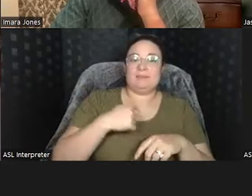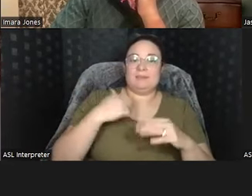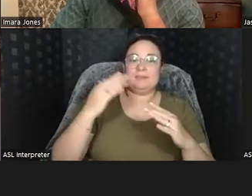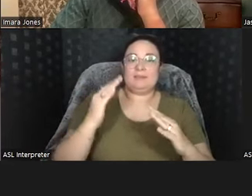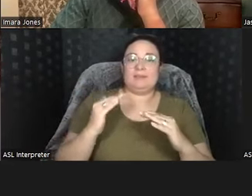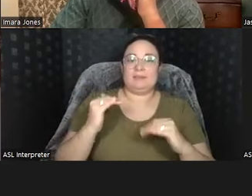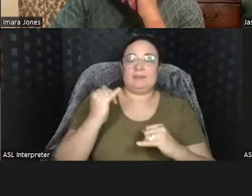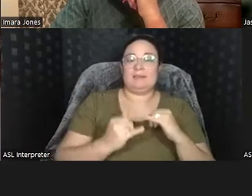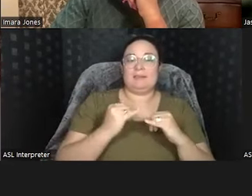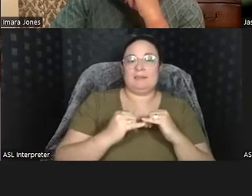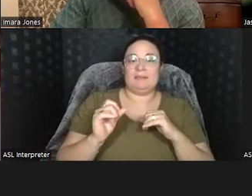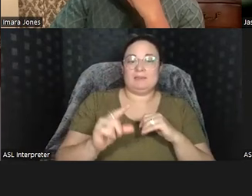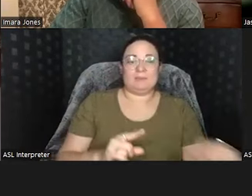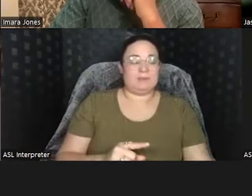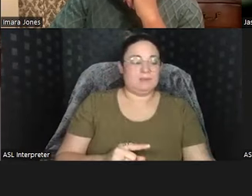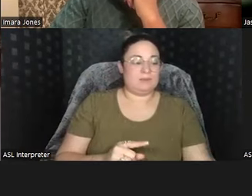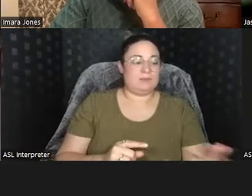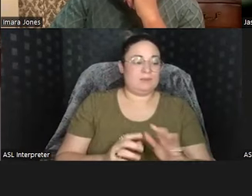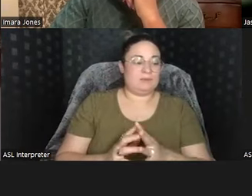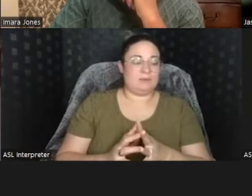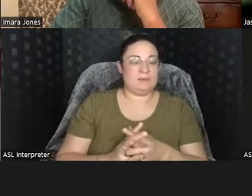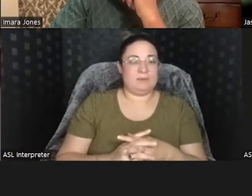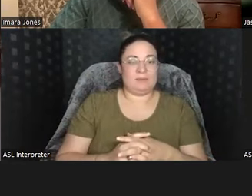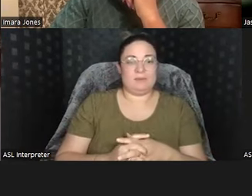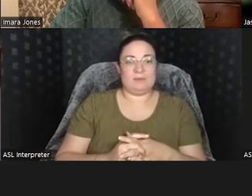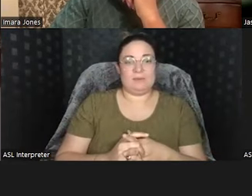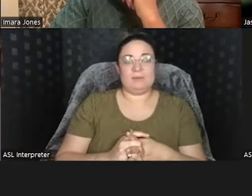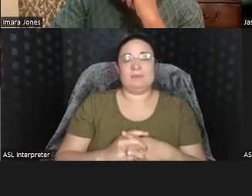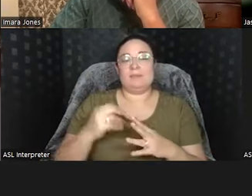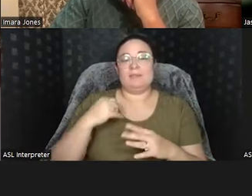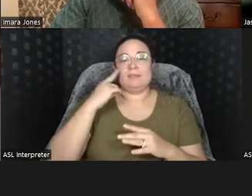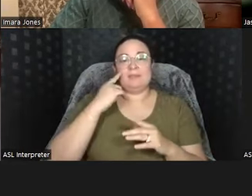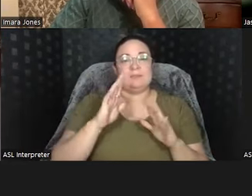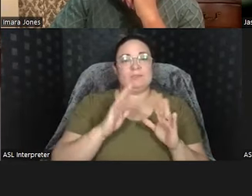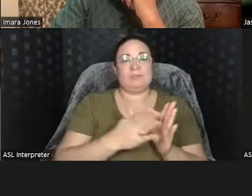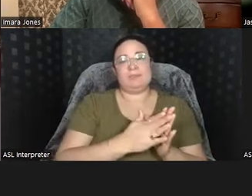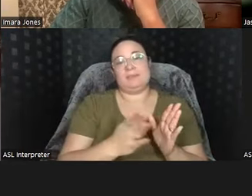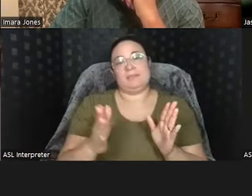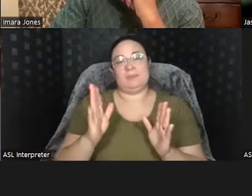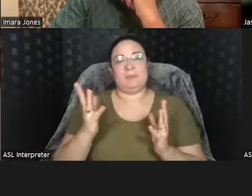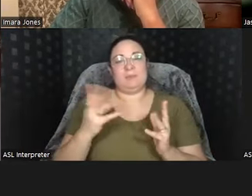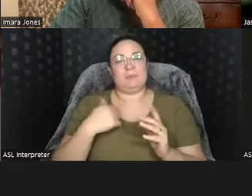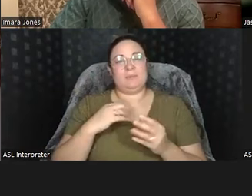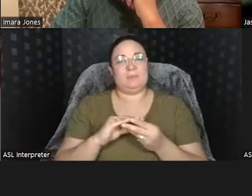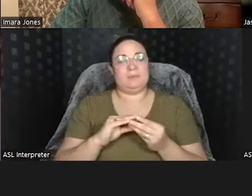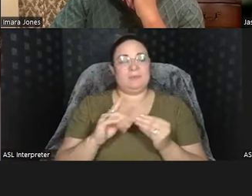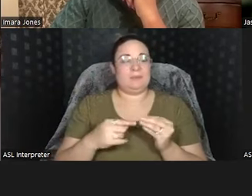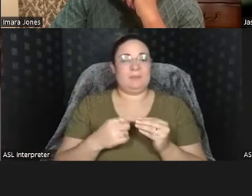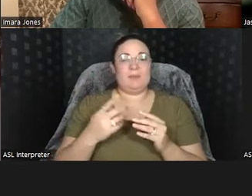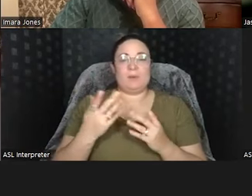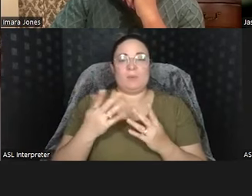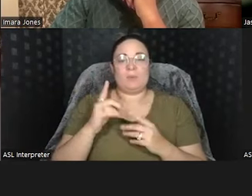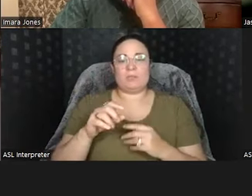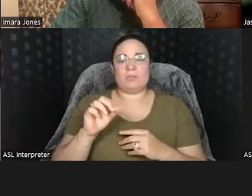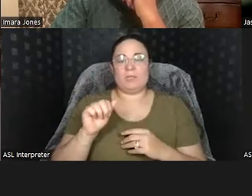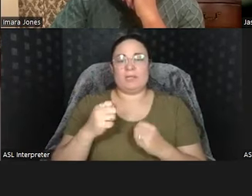last question, which is, I think, a great segue to what you were just talking about, which is, what should allies be doing